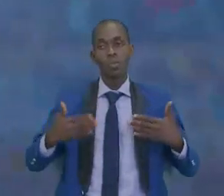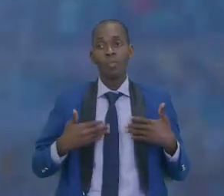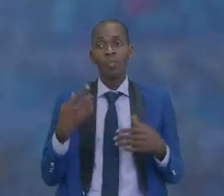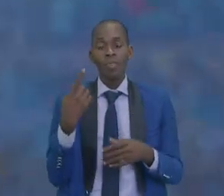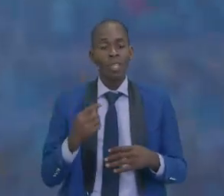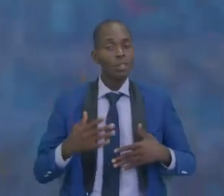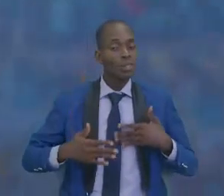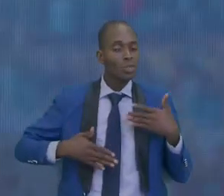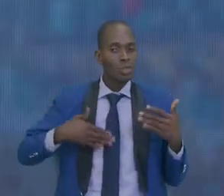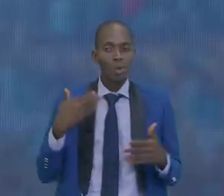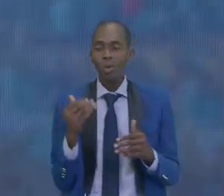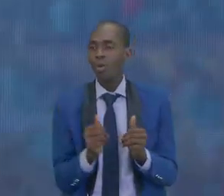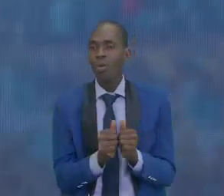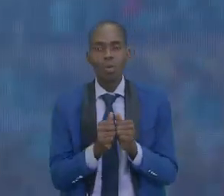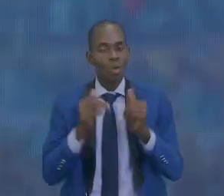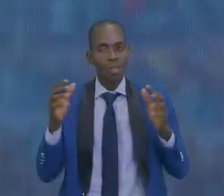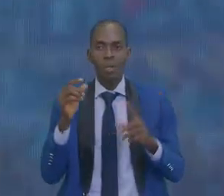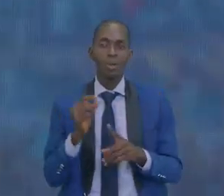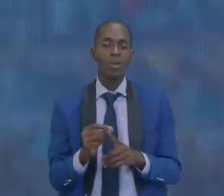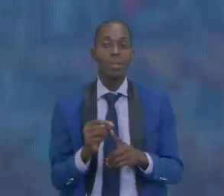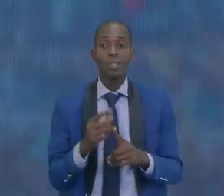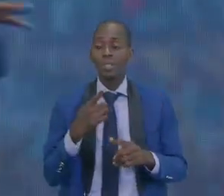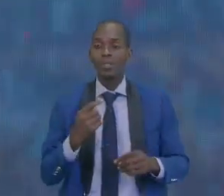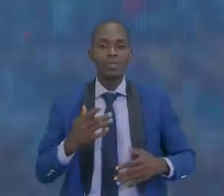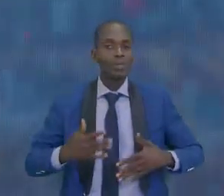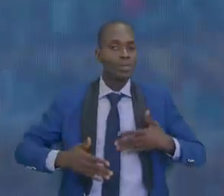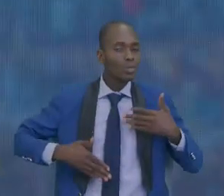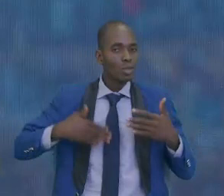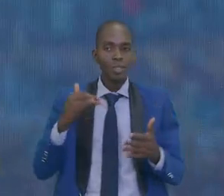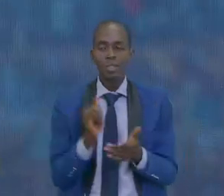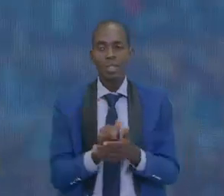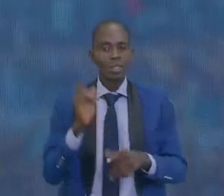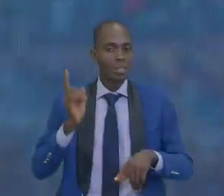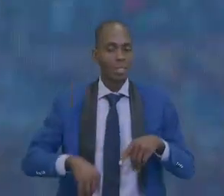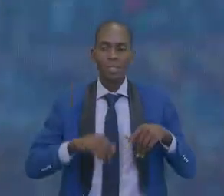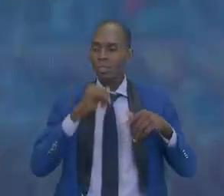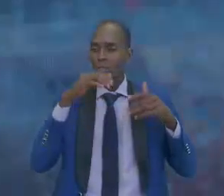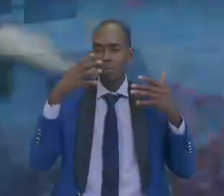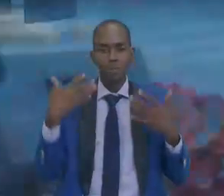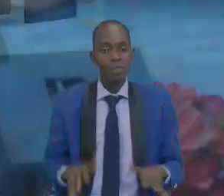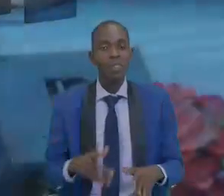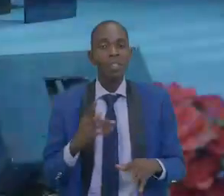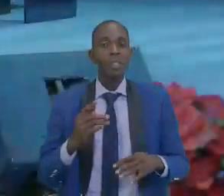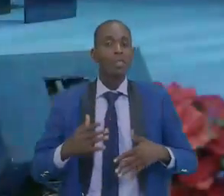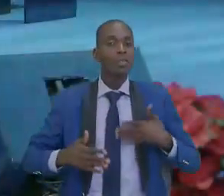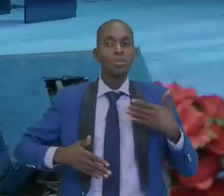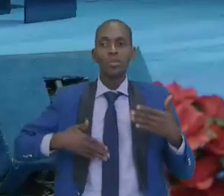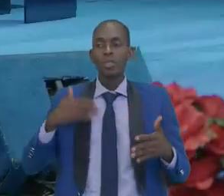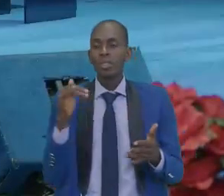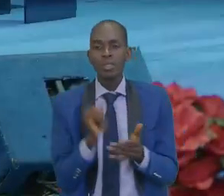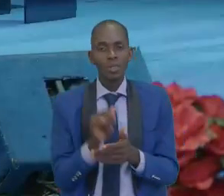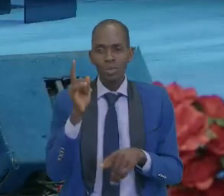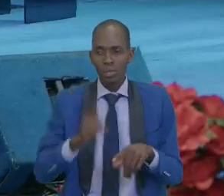unspeakable. The joy inexhaustible. The joy